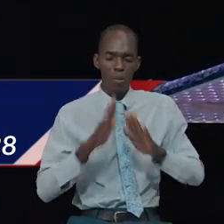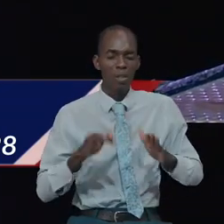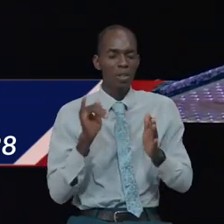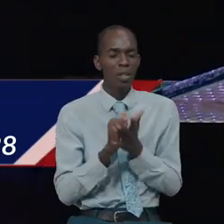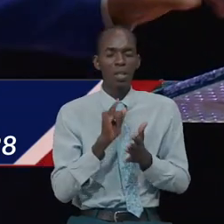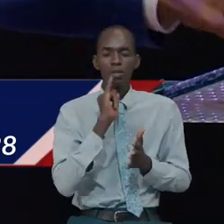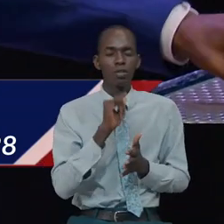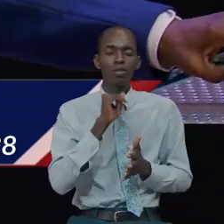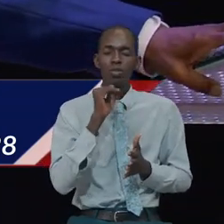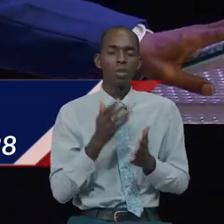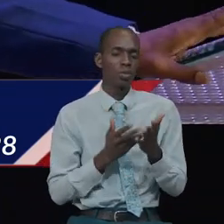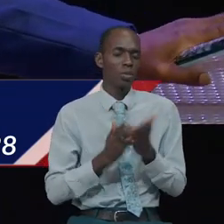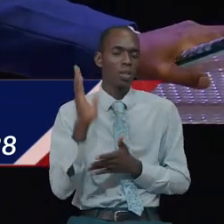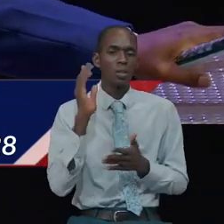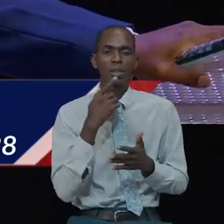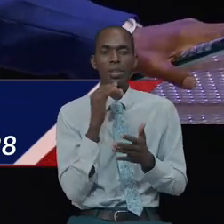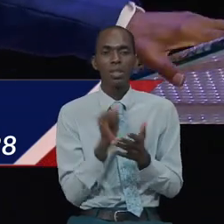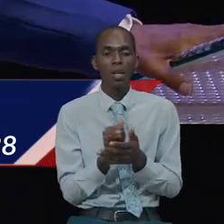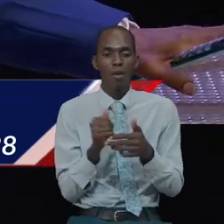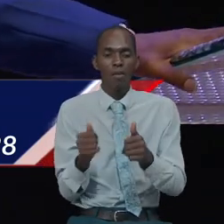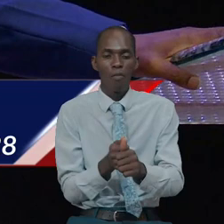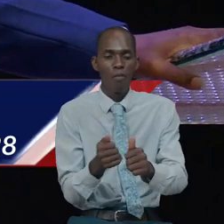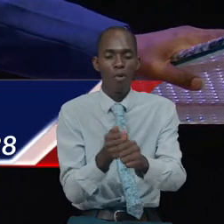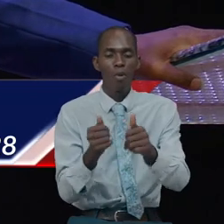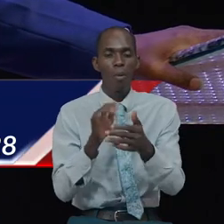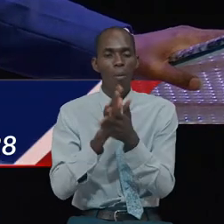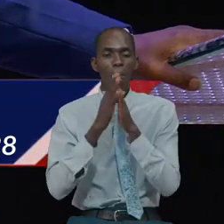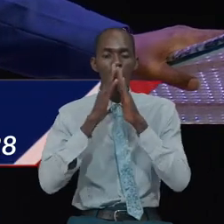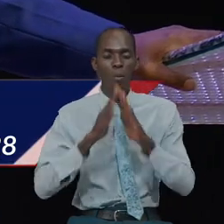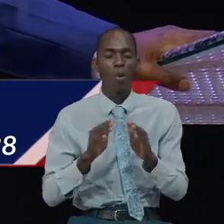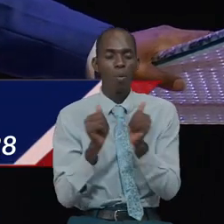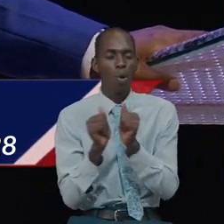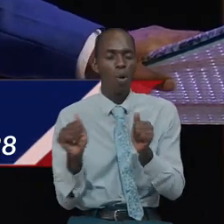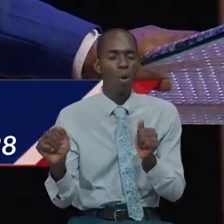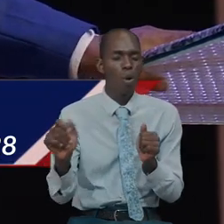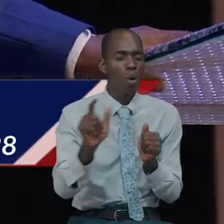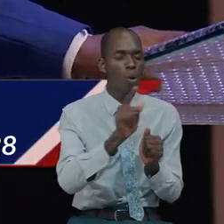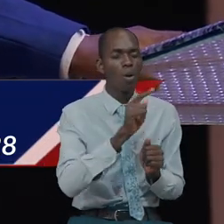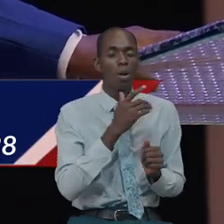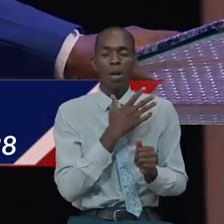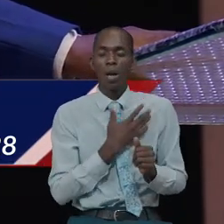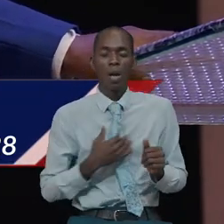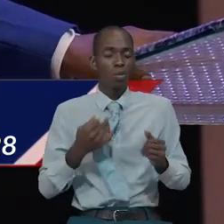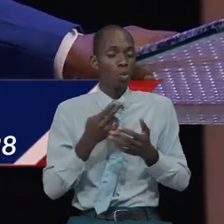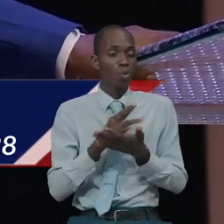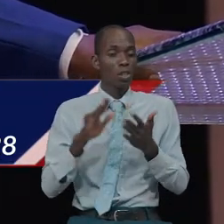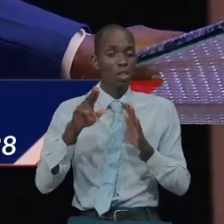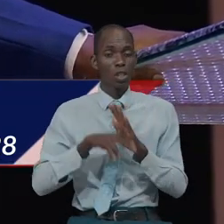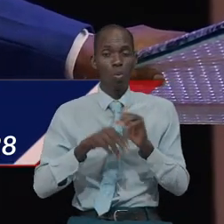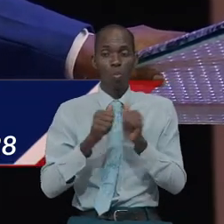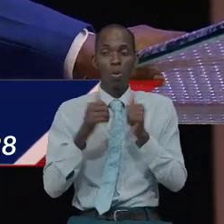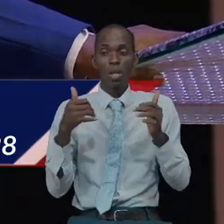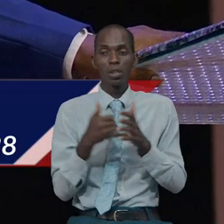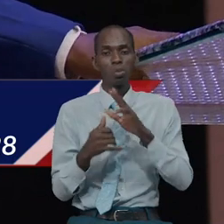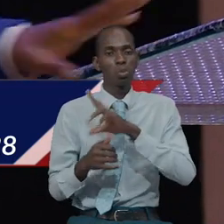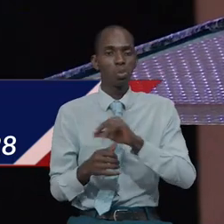That's not of God. It says, follow peace with all men and holiness, without which no man shall see